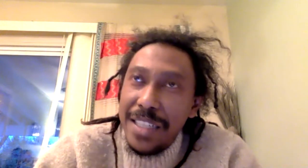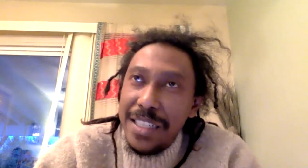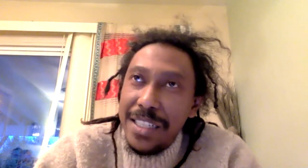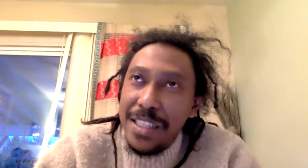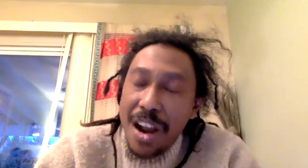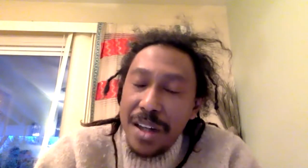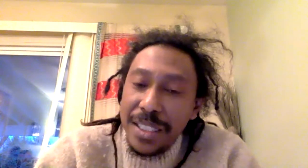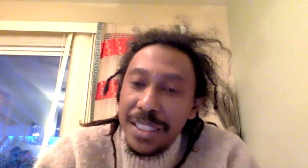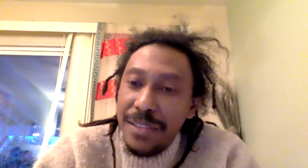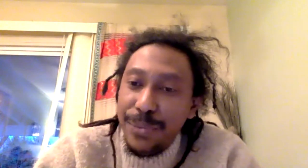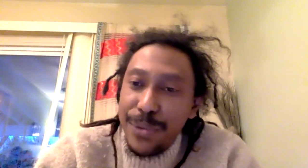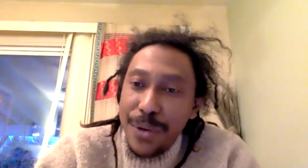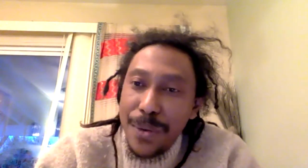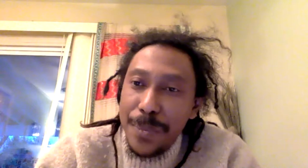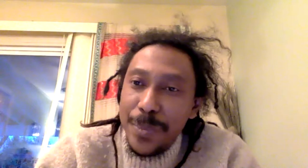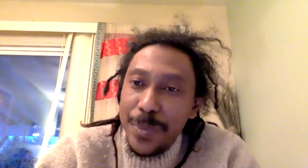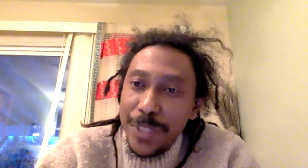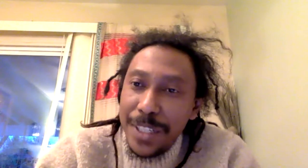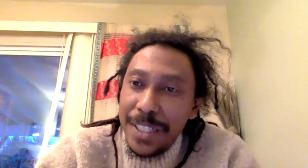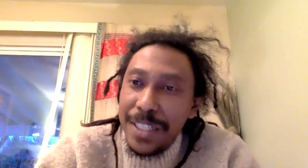I started from